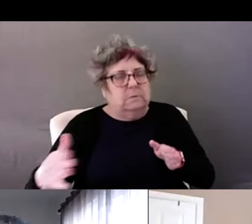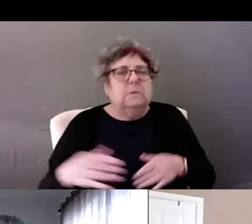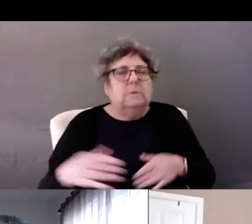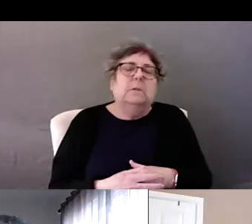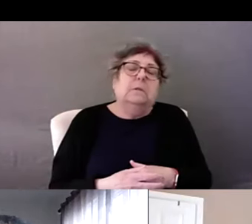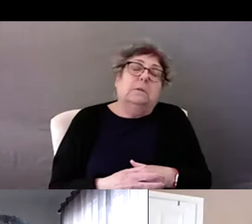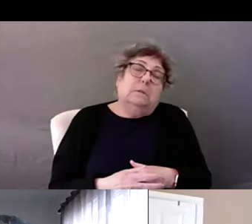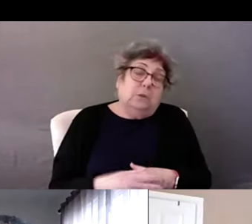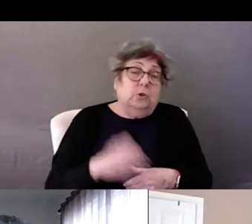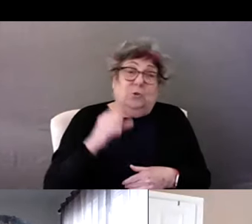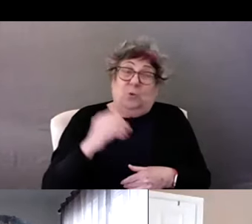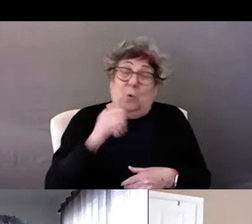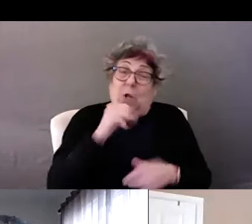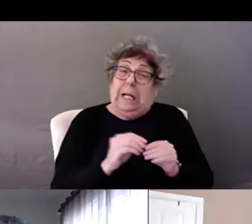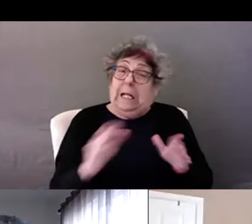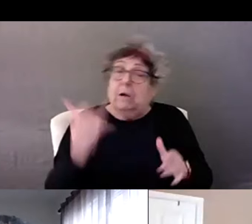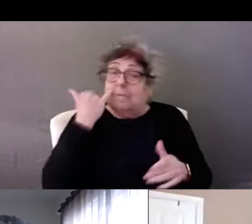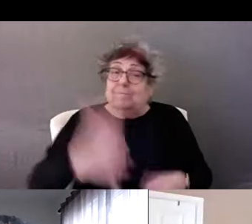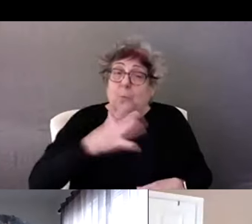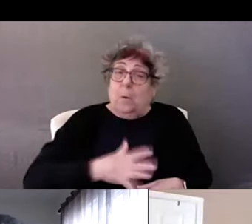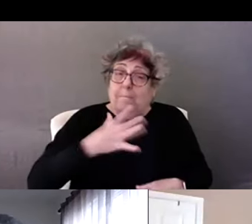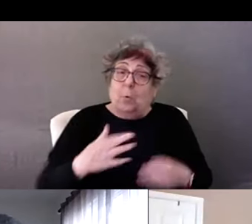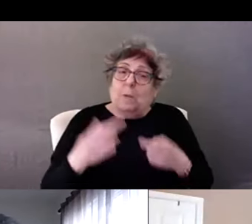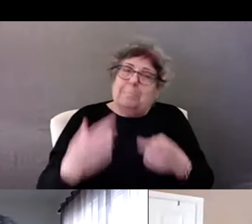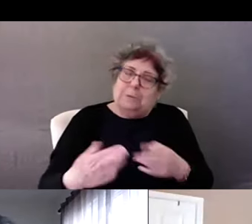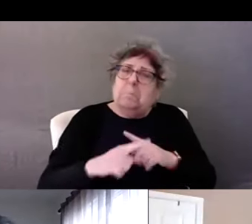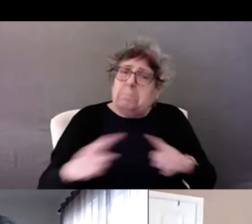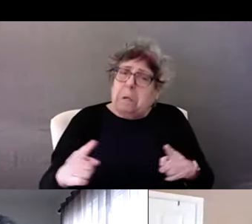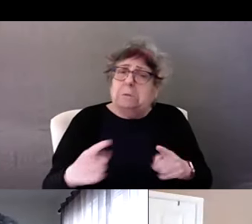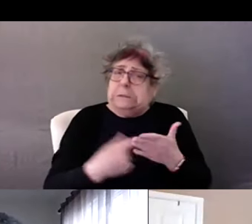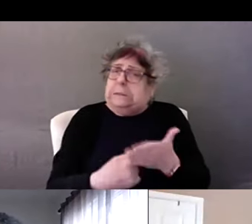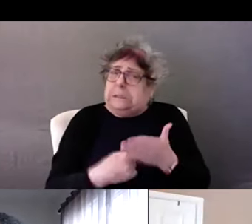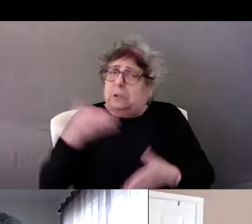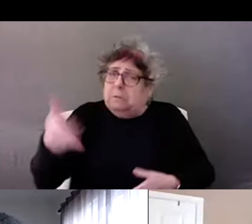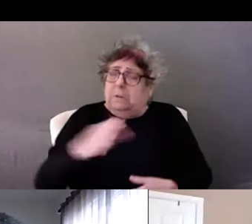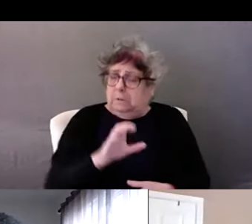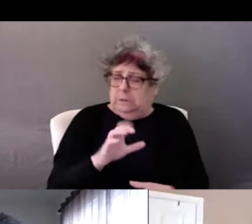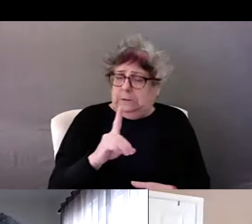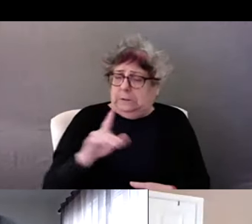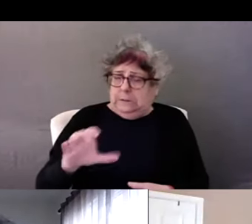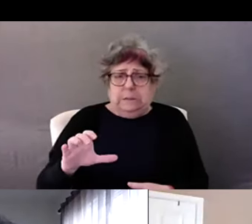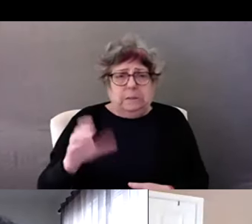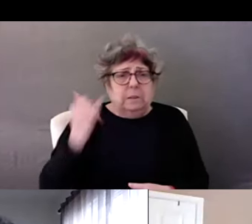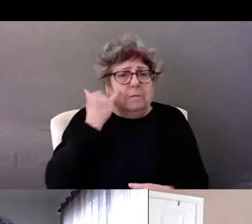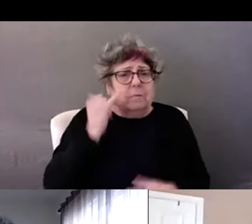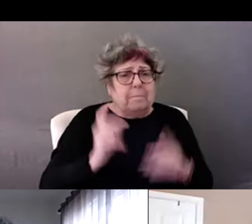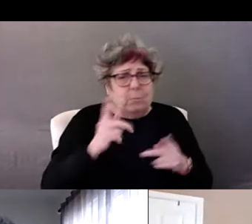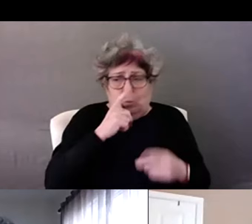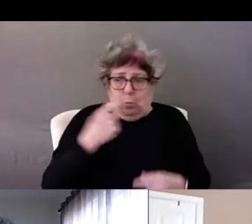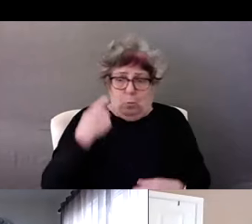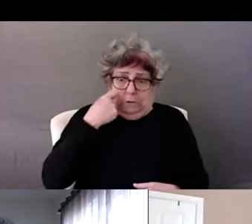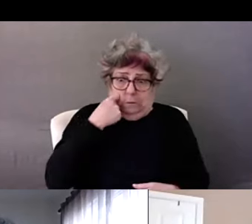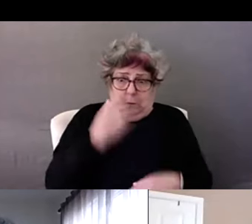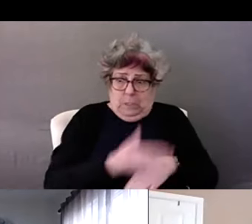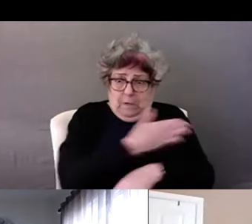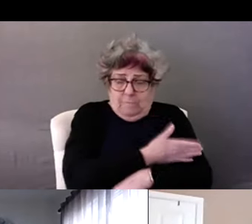a formal recommendation yet, but certainly discussion at the CDC as to whether or not people who've recently recovered should delay for up to